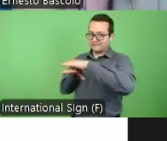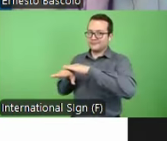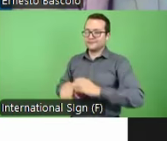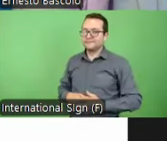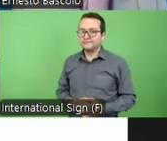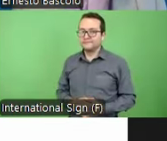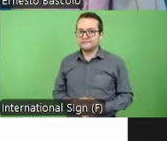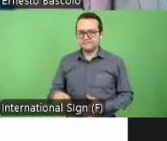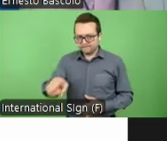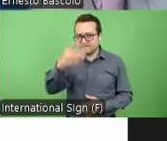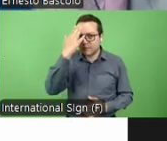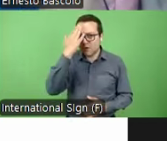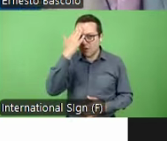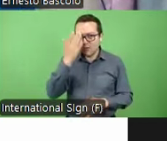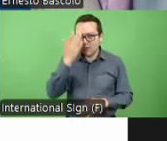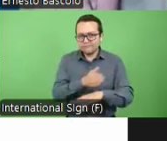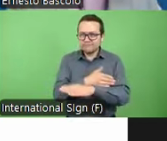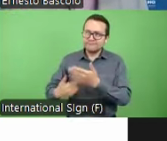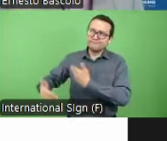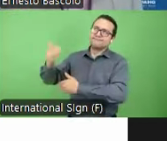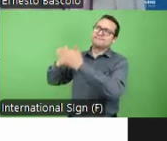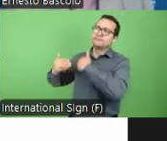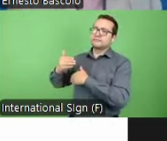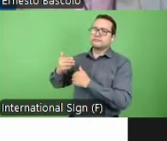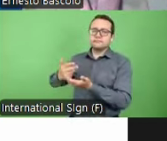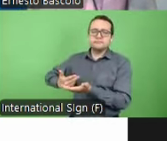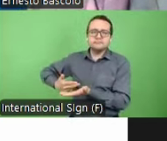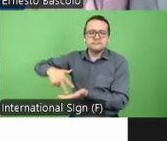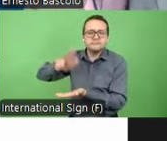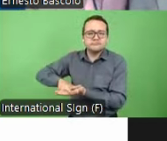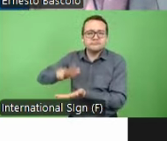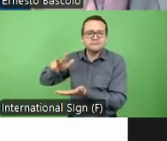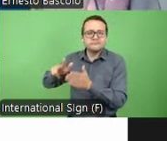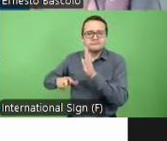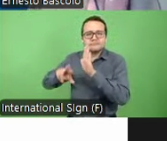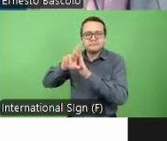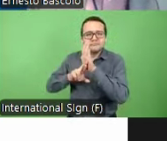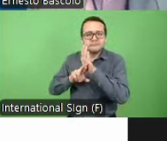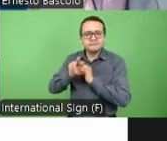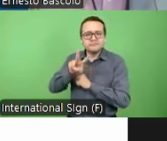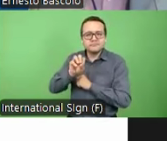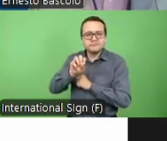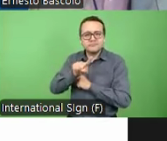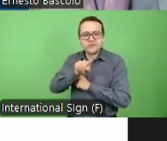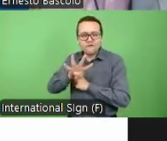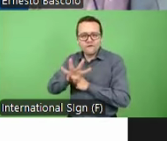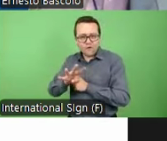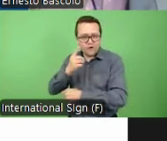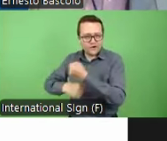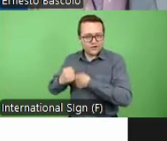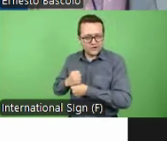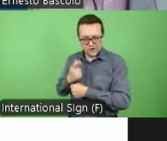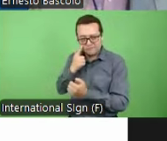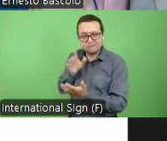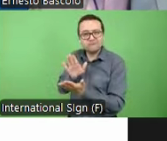you well la know, resolución allá aprobada the en el resolution that año has been approved in the year 2014 en nuestra 2014 región